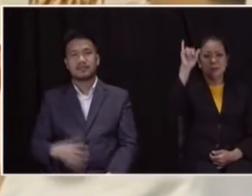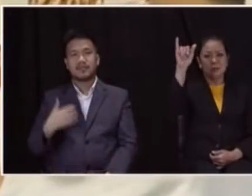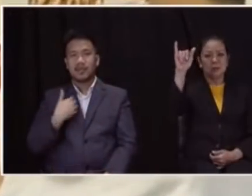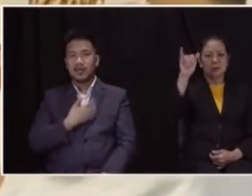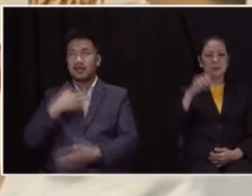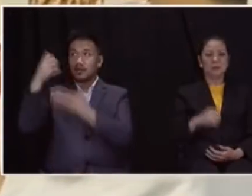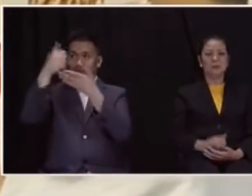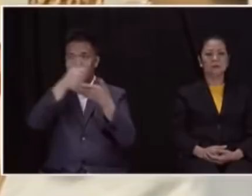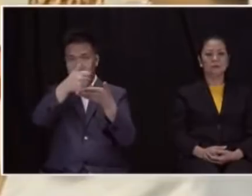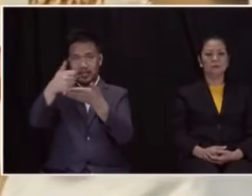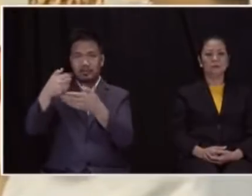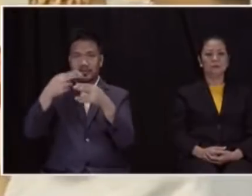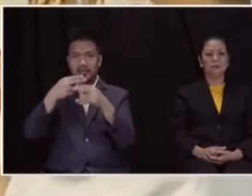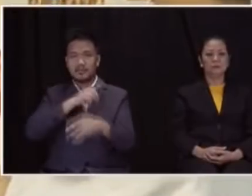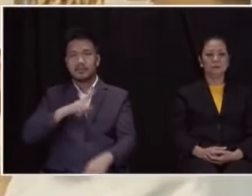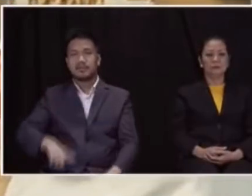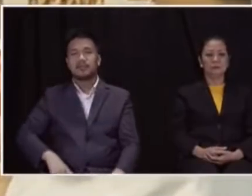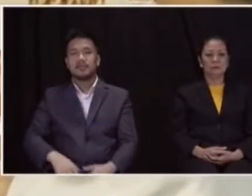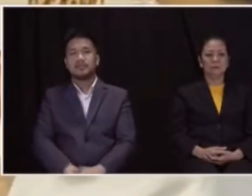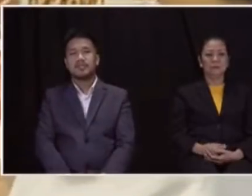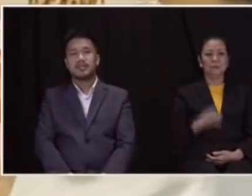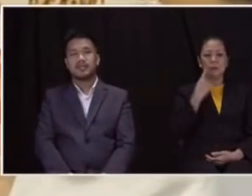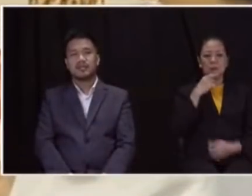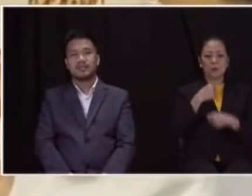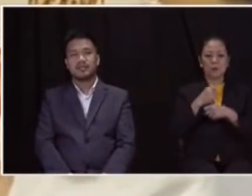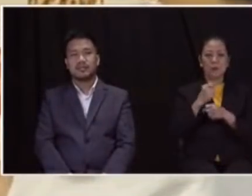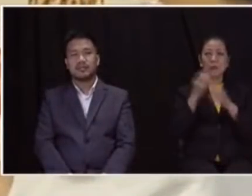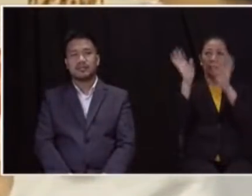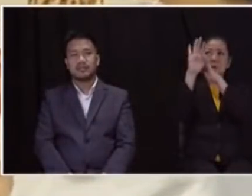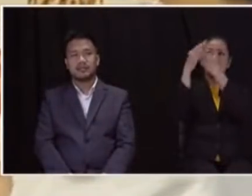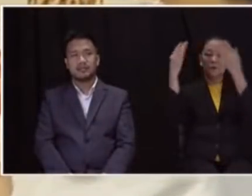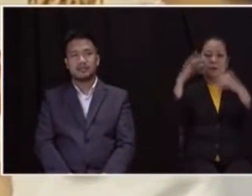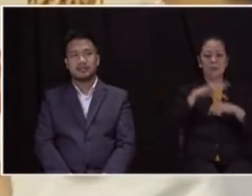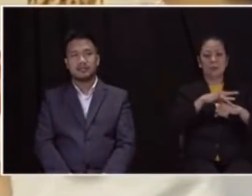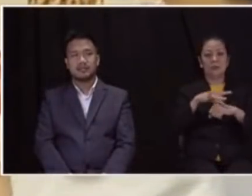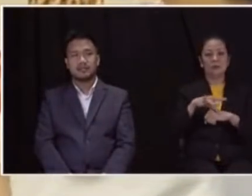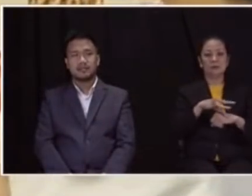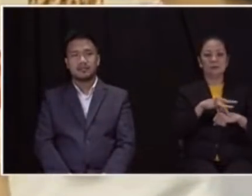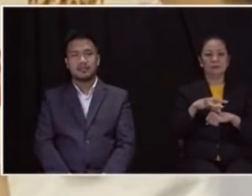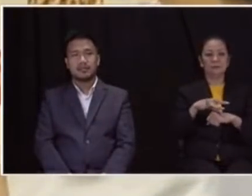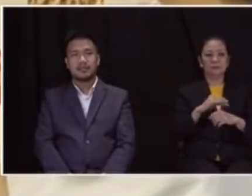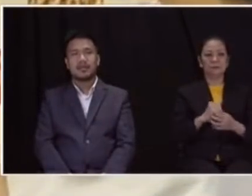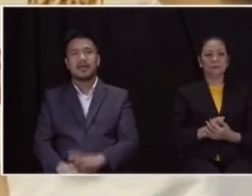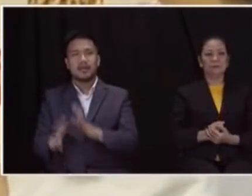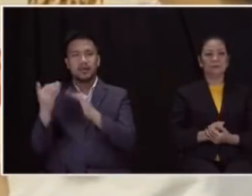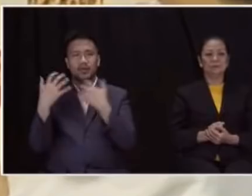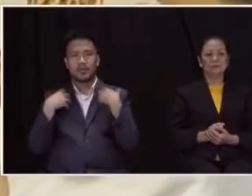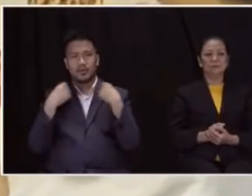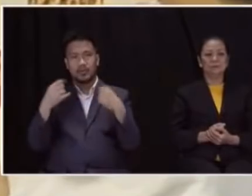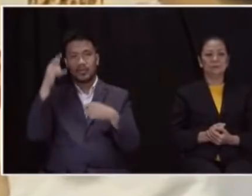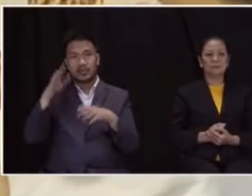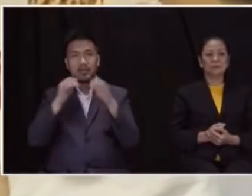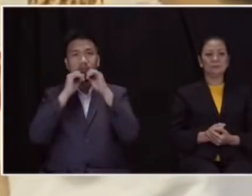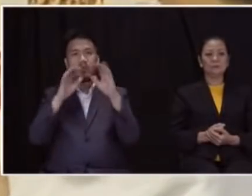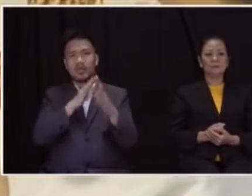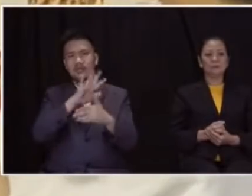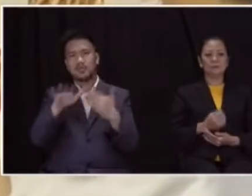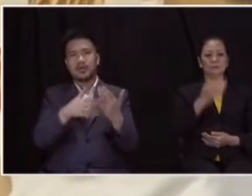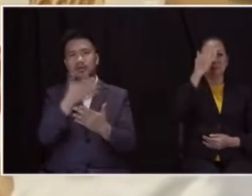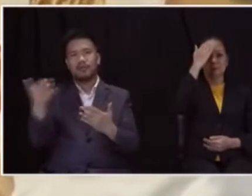in the name of the Lord, who made heaven and earth. May Almighty God bless you,